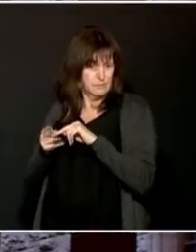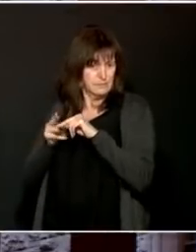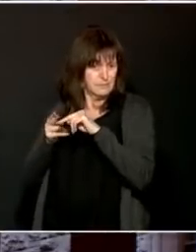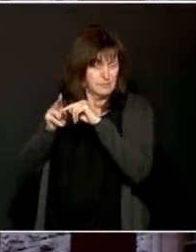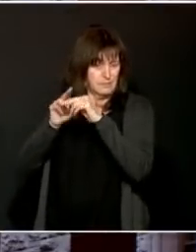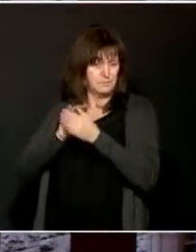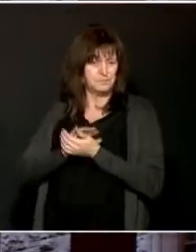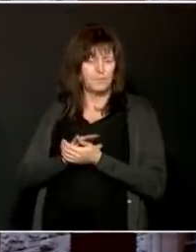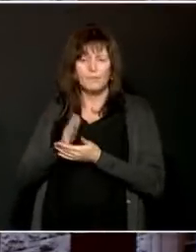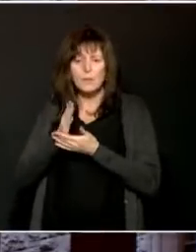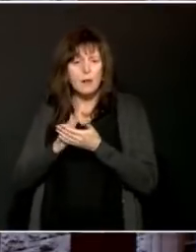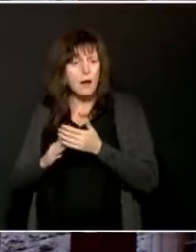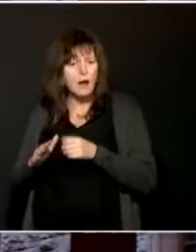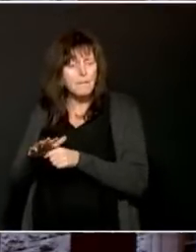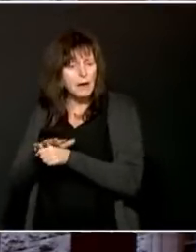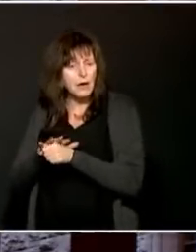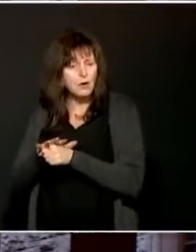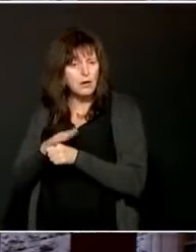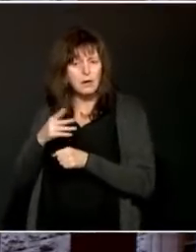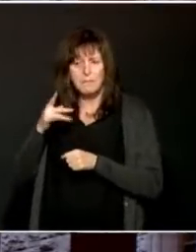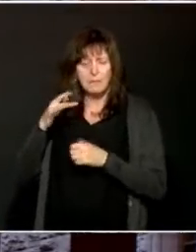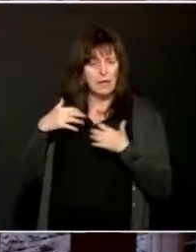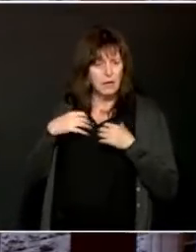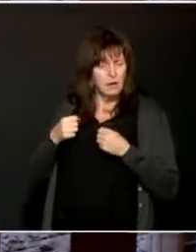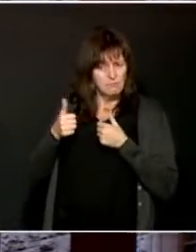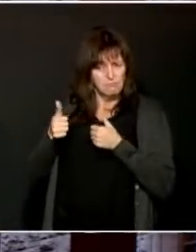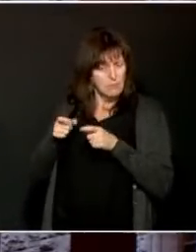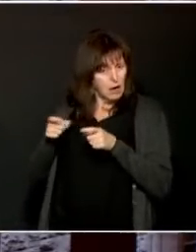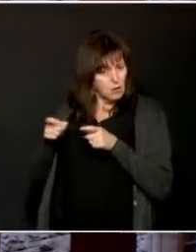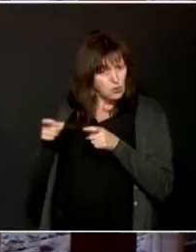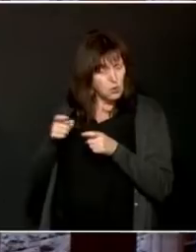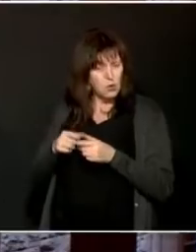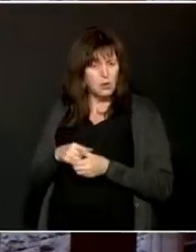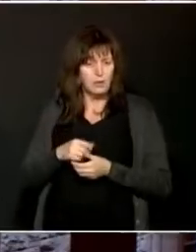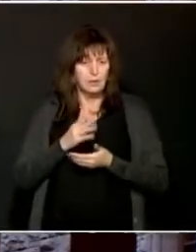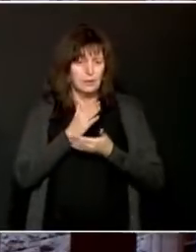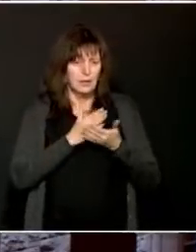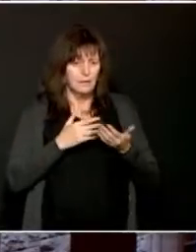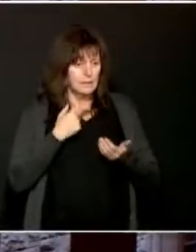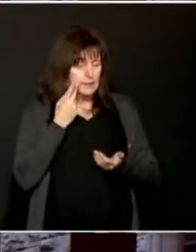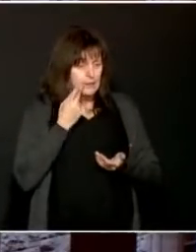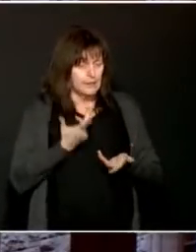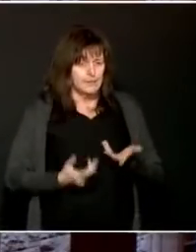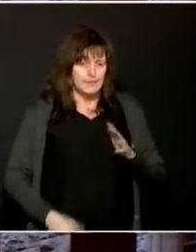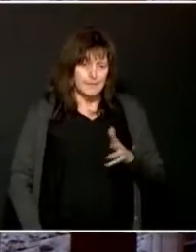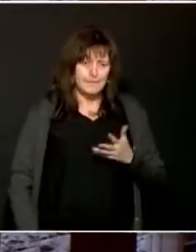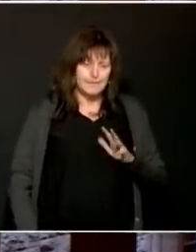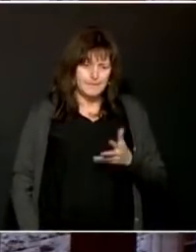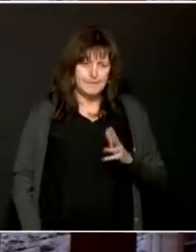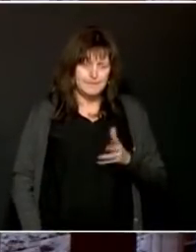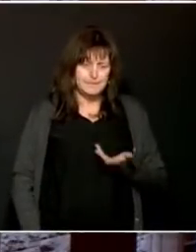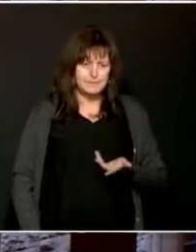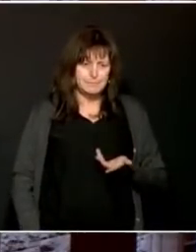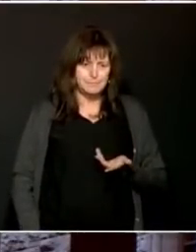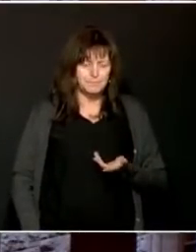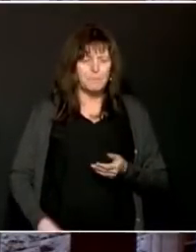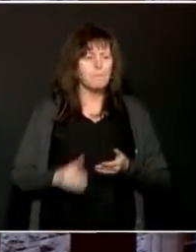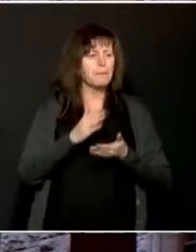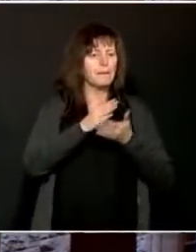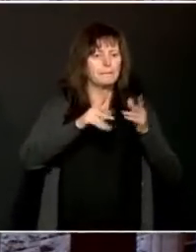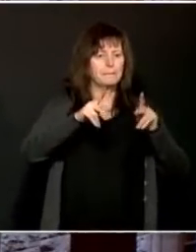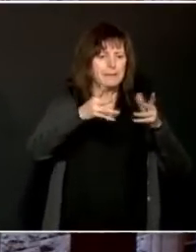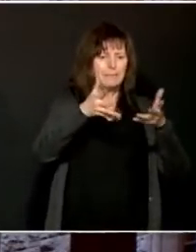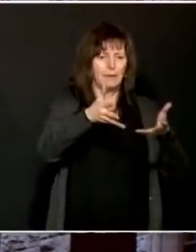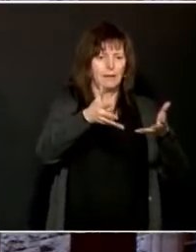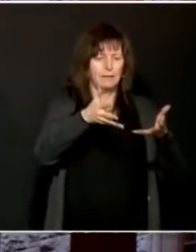control, and some are being less than vigilant in their activities. And we hear again social gatherings, other things